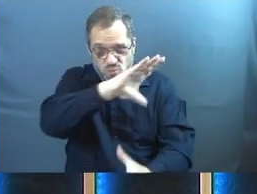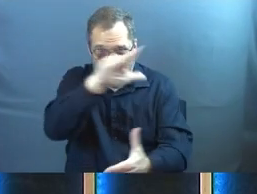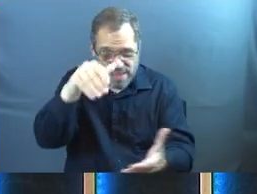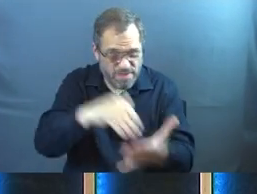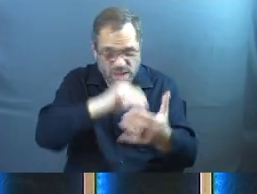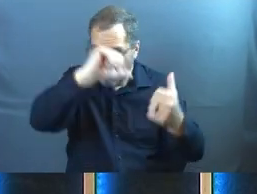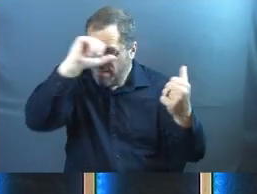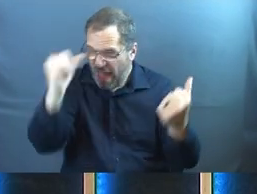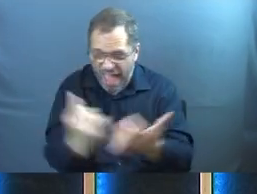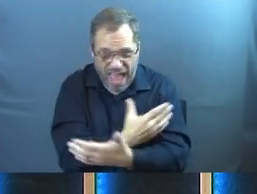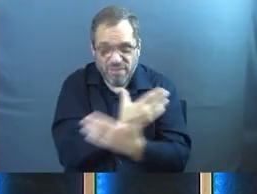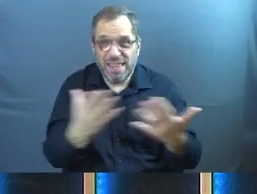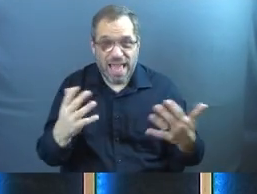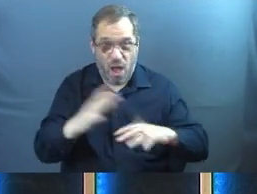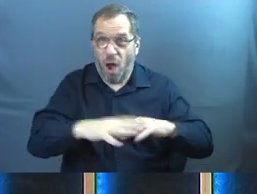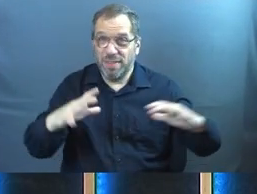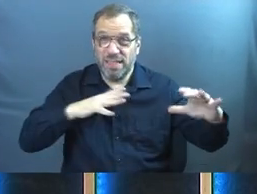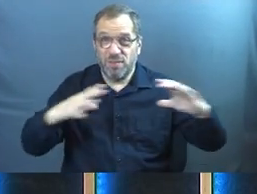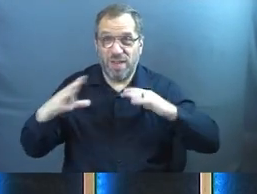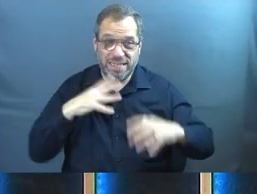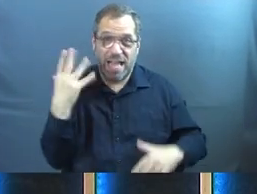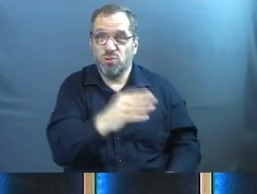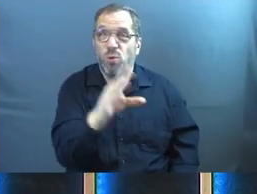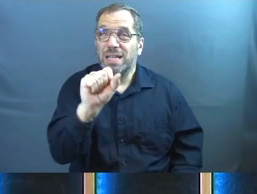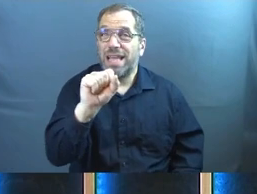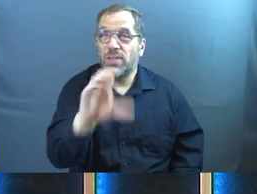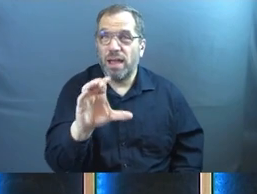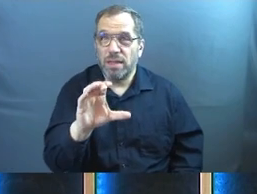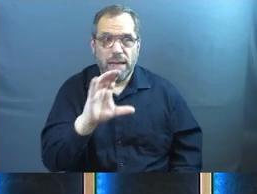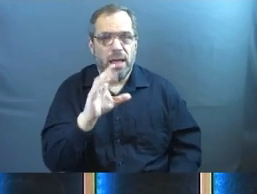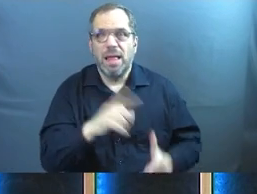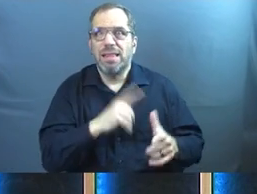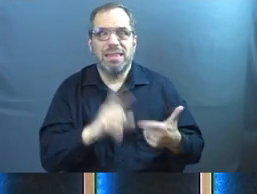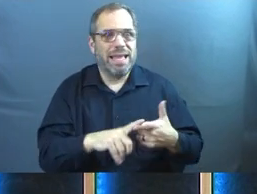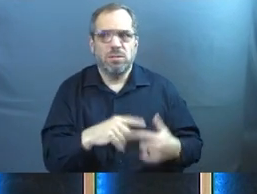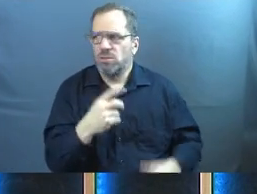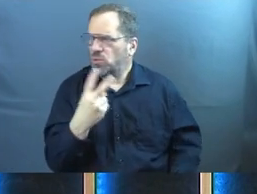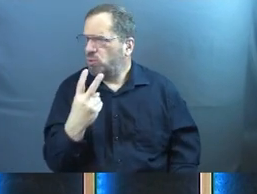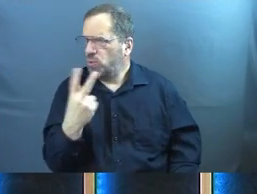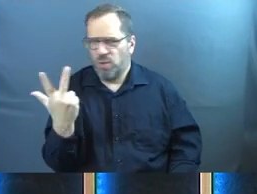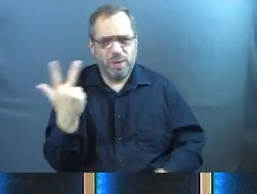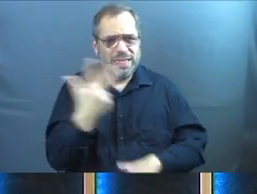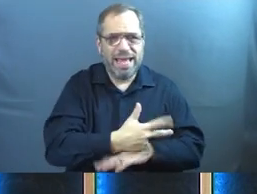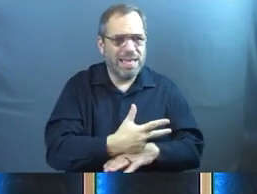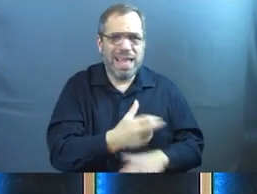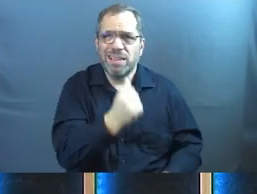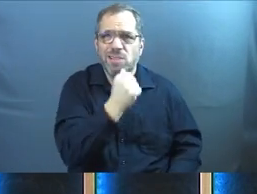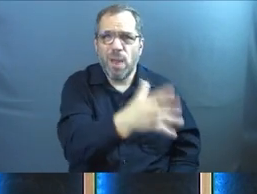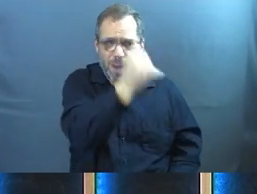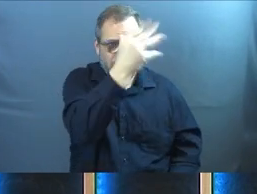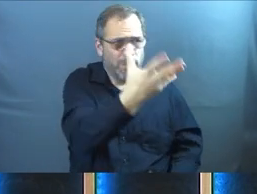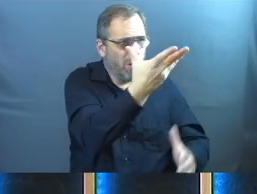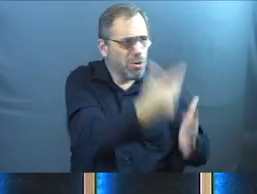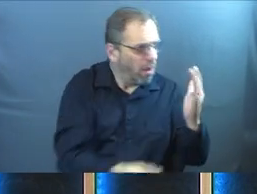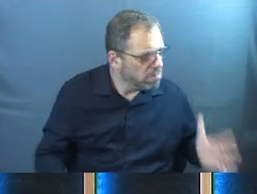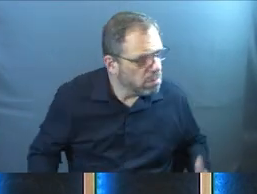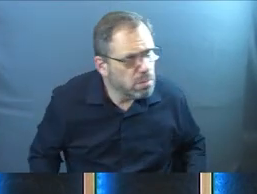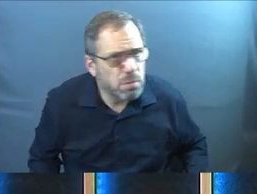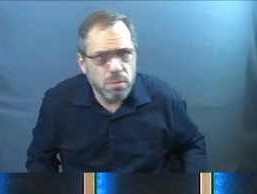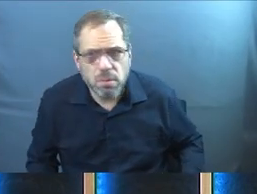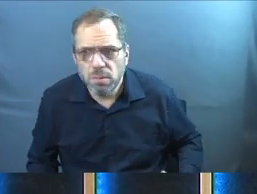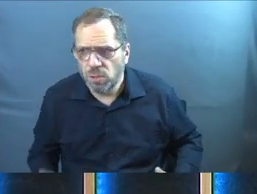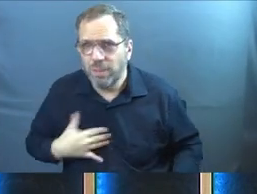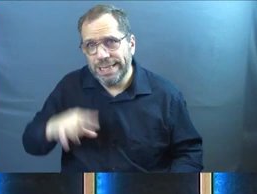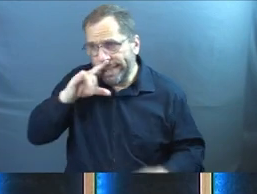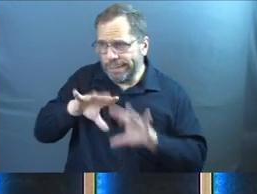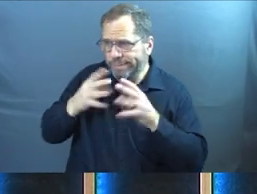middle of everything, and we go on this vacation to South Carolina, and all of a sudden, there's like two or three days, and they disappear, and it's just